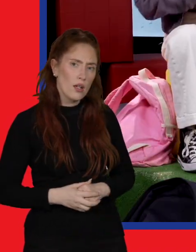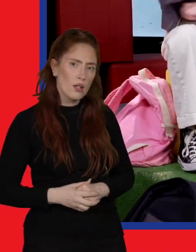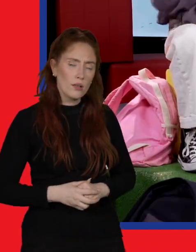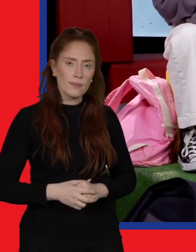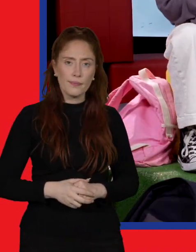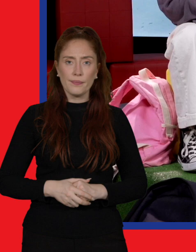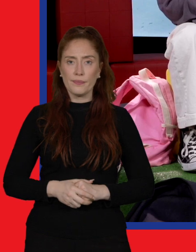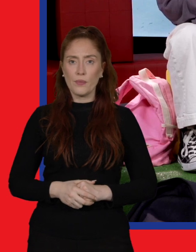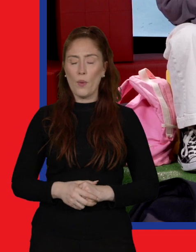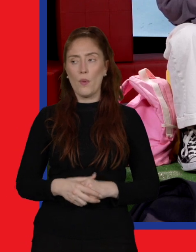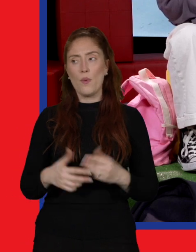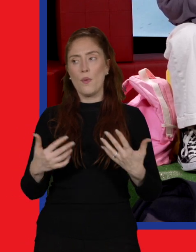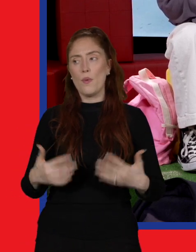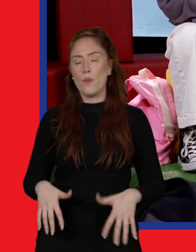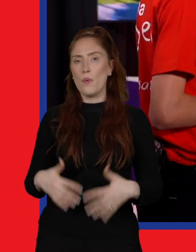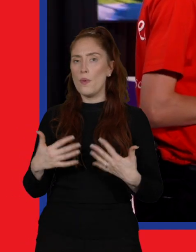the cheek.